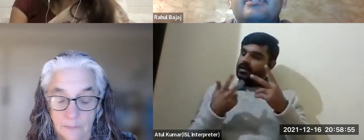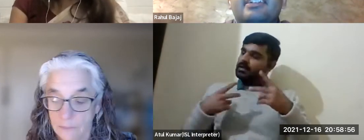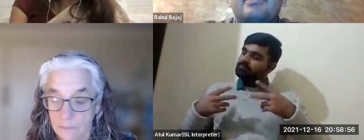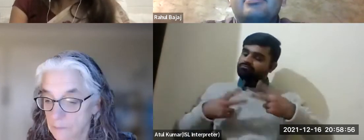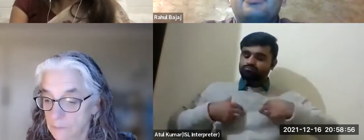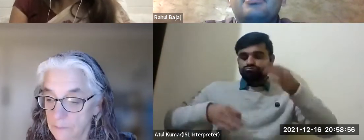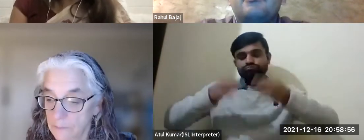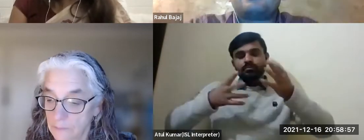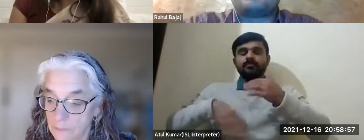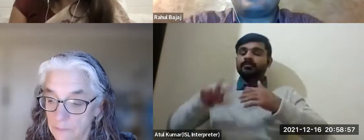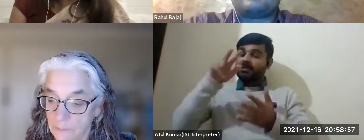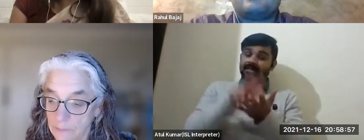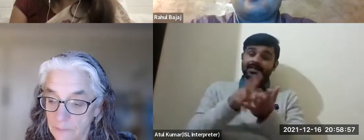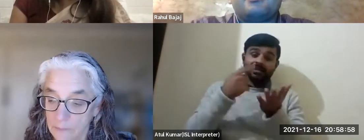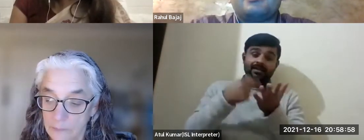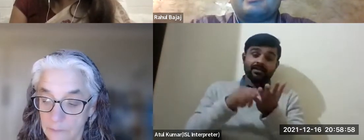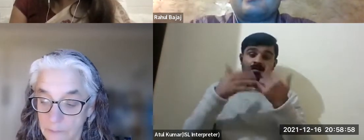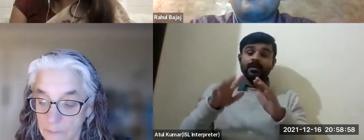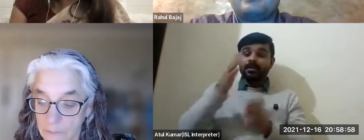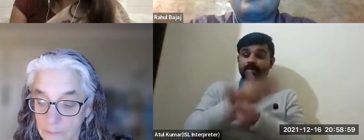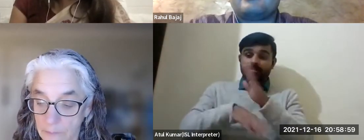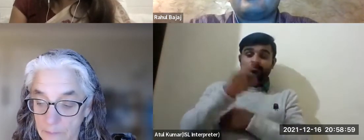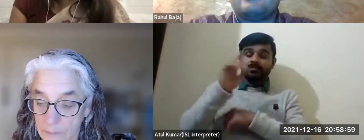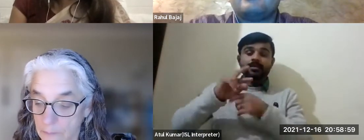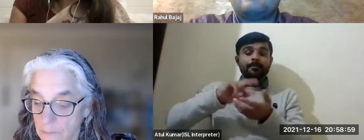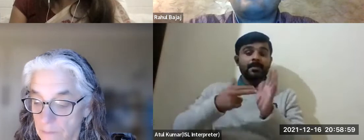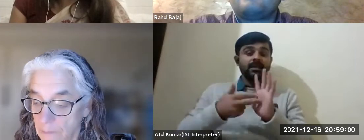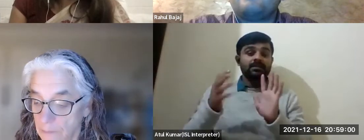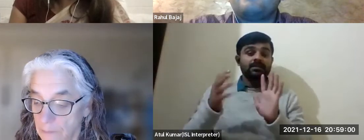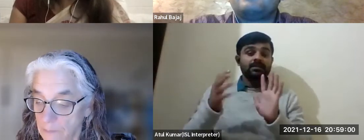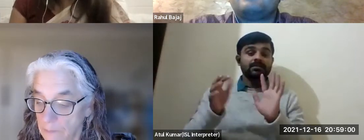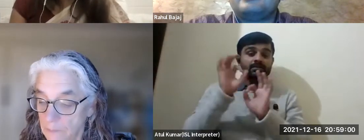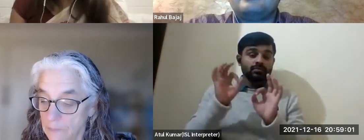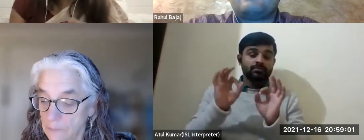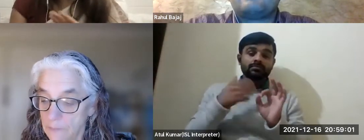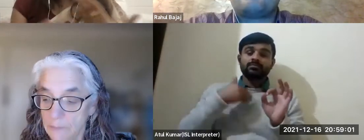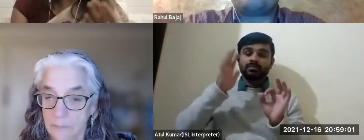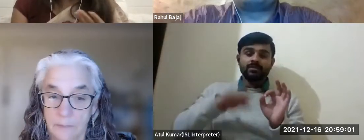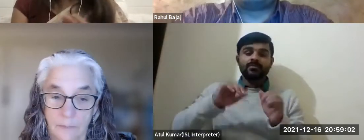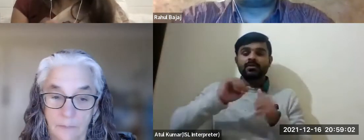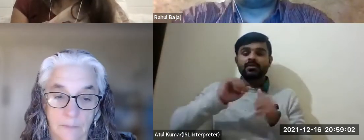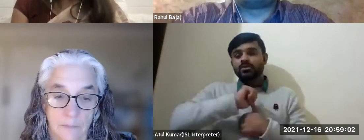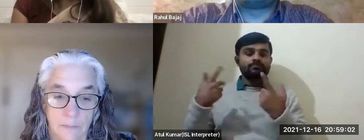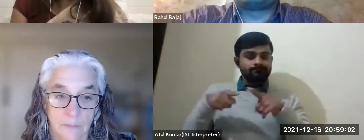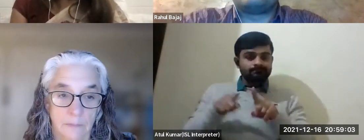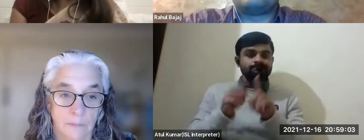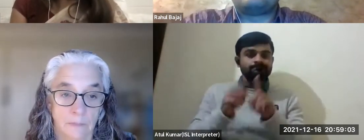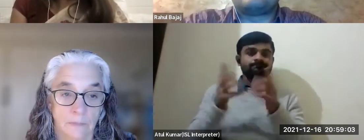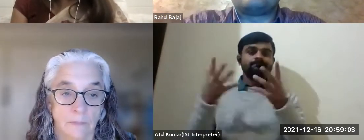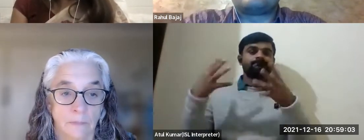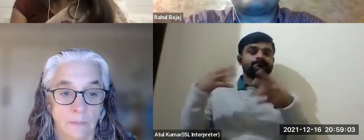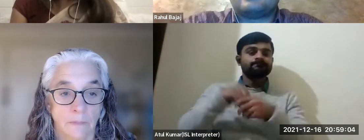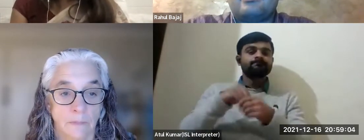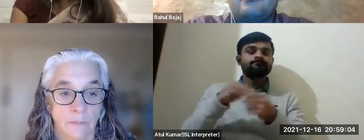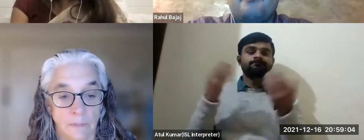ourselves. Recognize that, just having a disability doesn't mean that it has to be everybody it's not together. A prerequisite necessarily